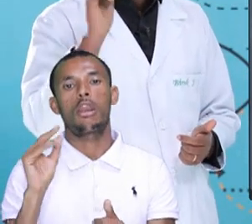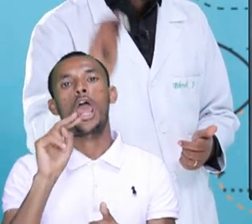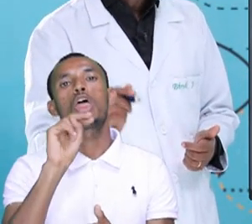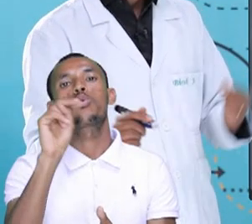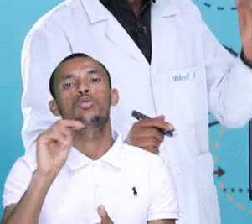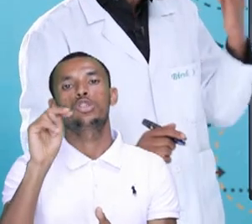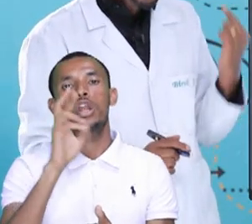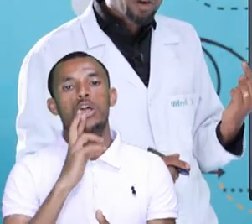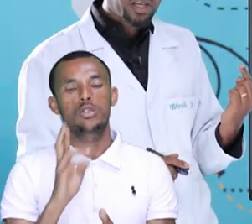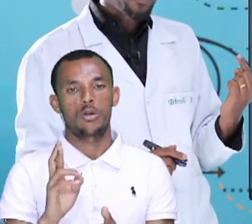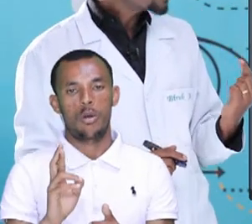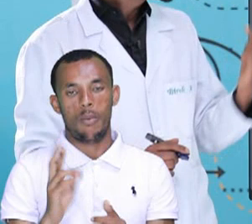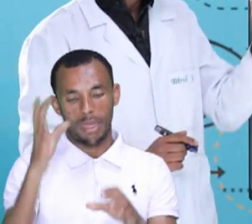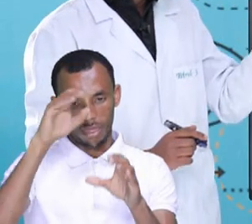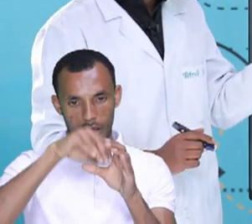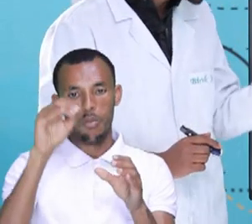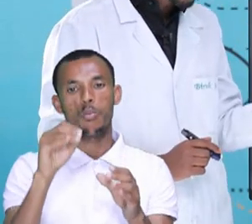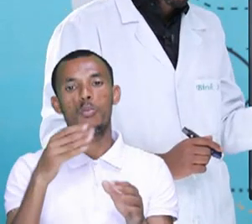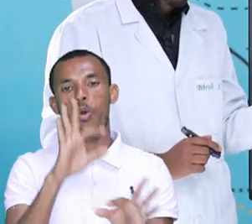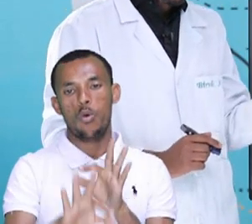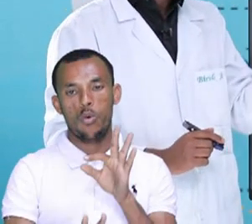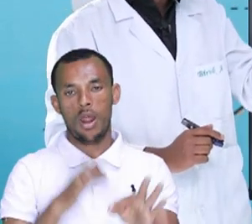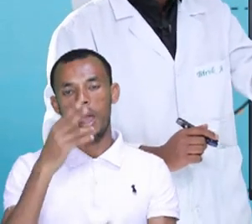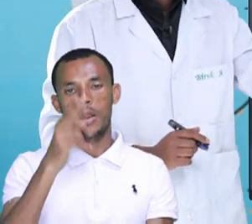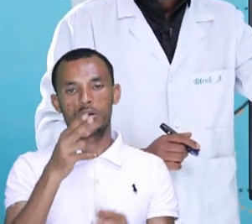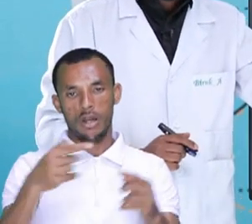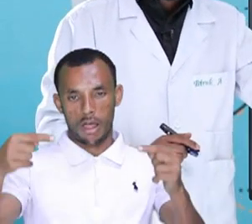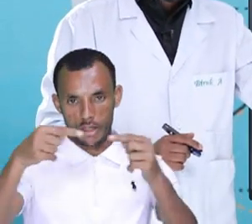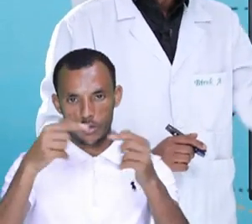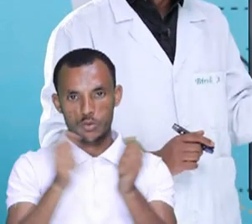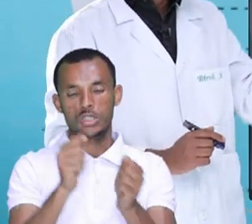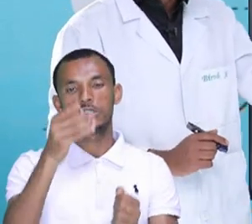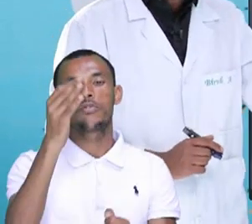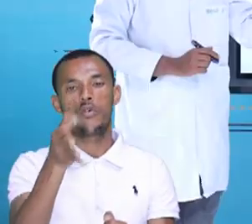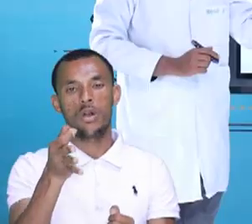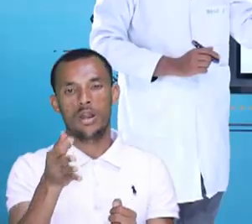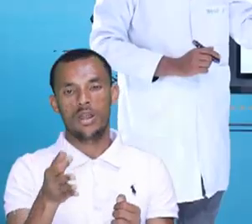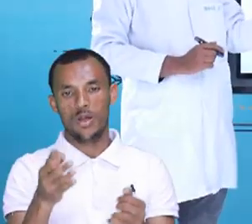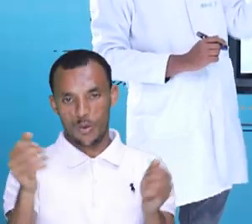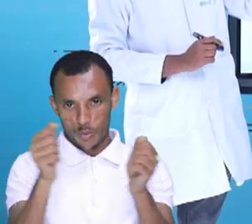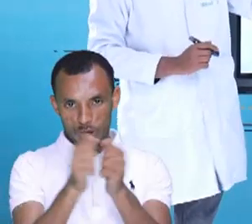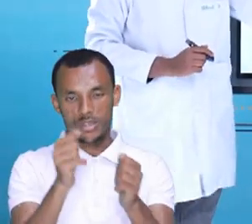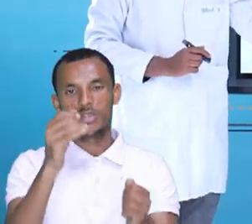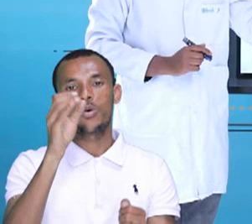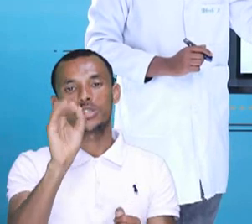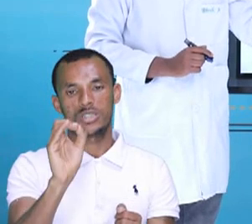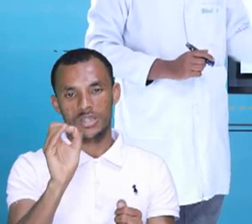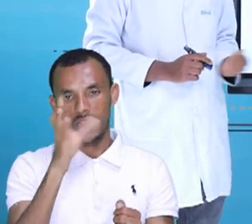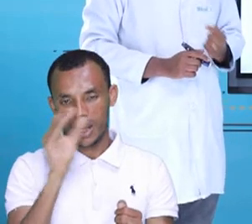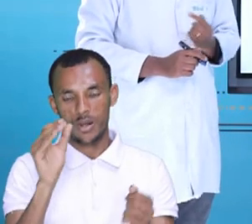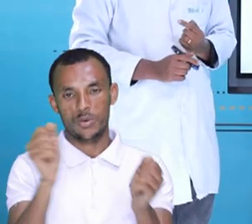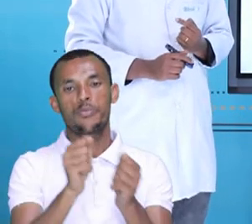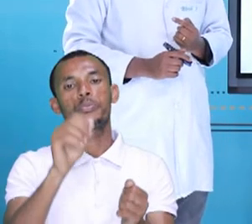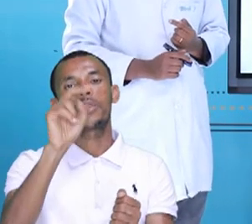nitrogen. Therefore, by intermolecular force, hydrogen atom attached with fluorine, attached with oxygen, attached with nitrogen,